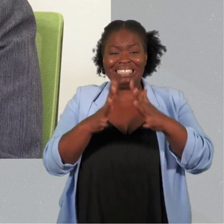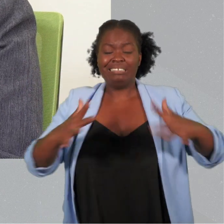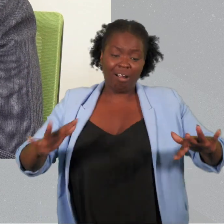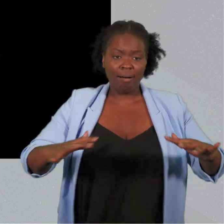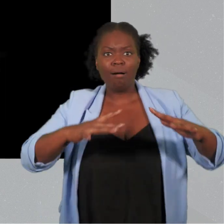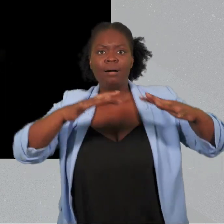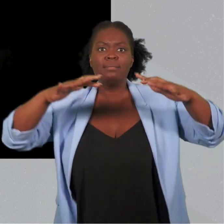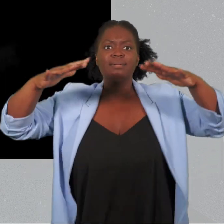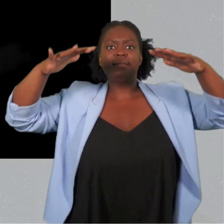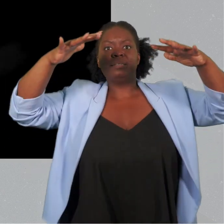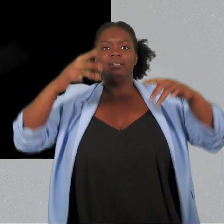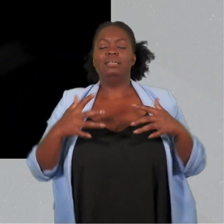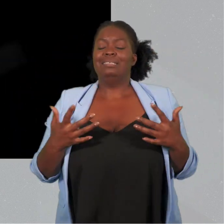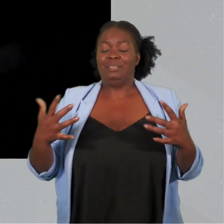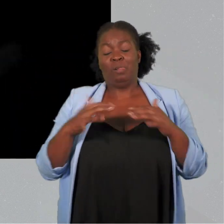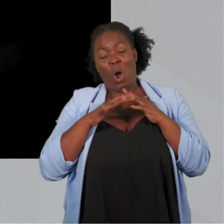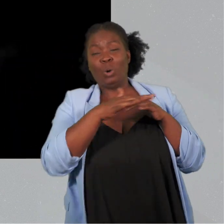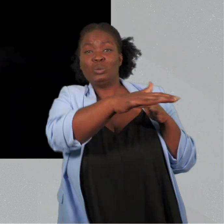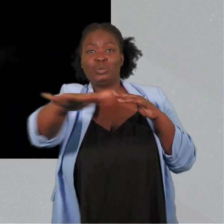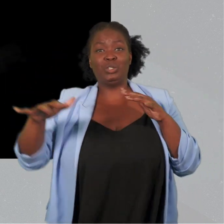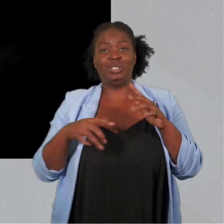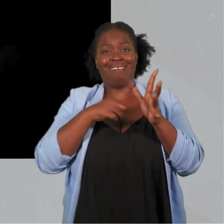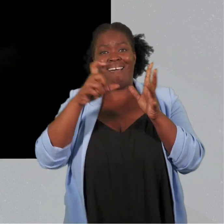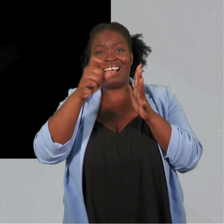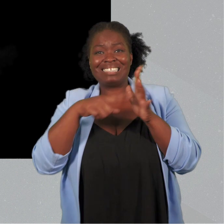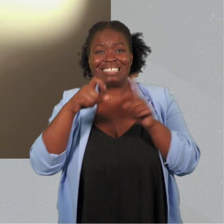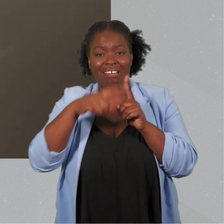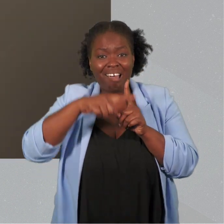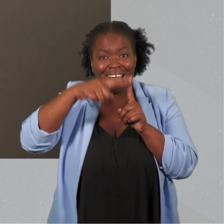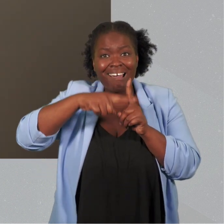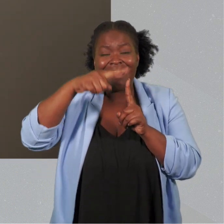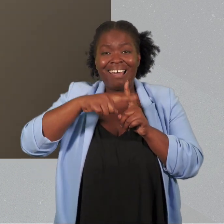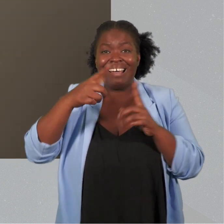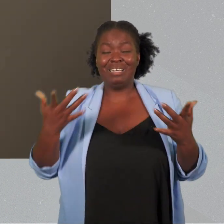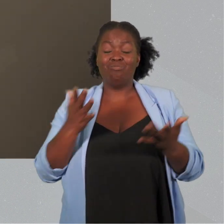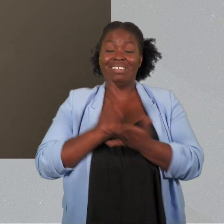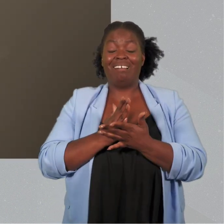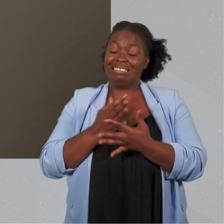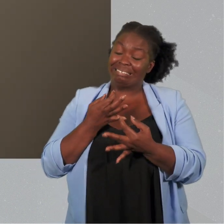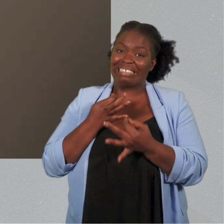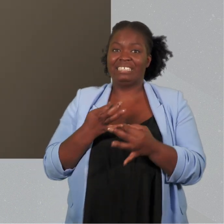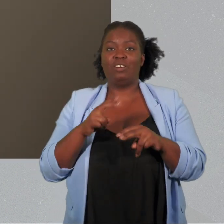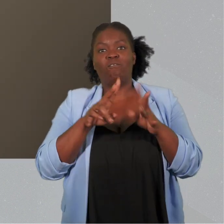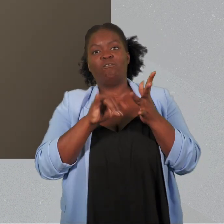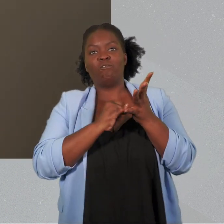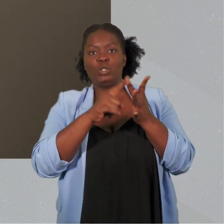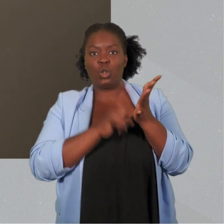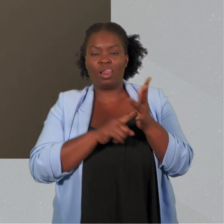rise, we're having ocean acidification. We want a health analogy. We're addicted to fossil fuels.